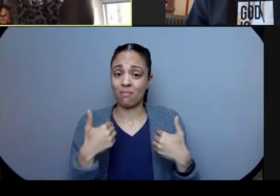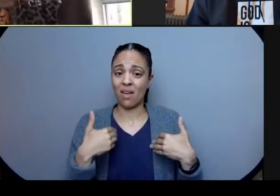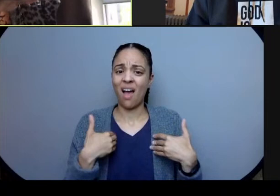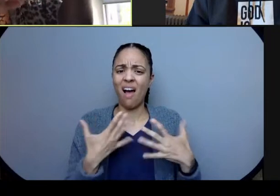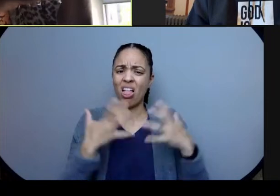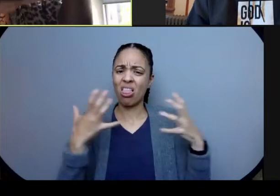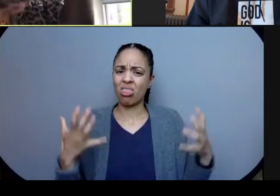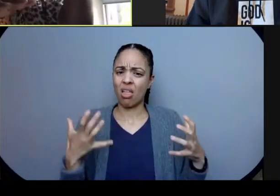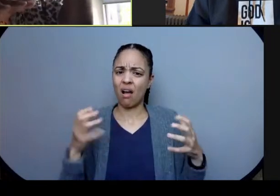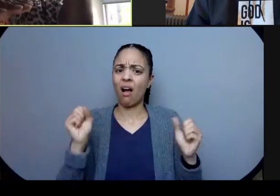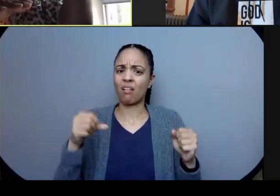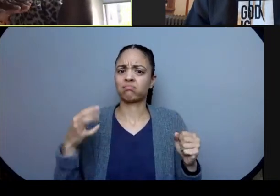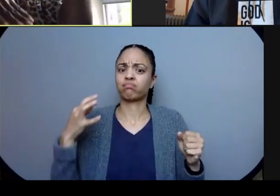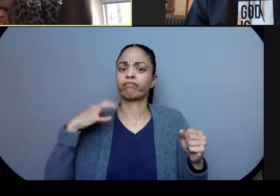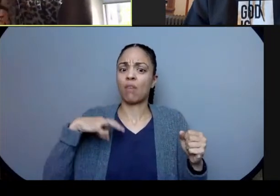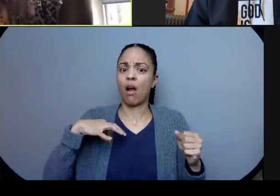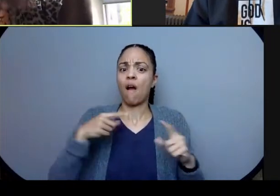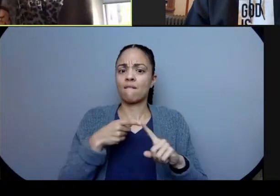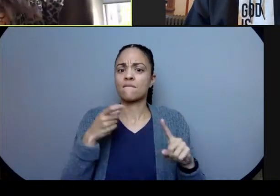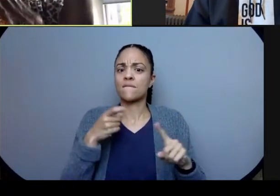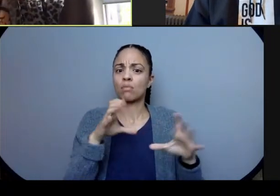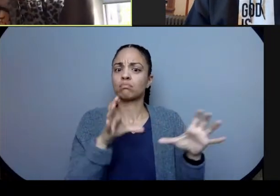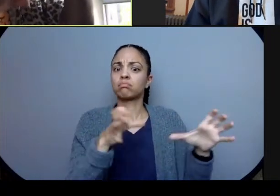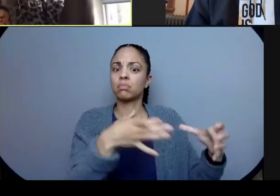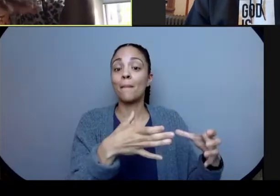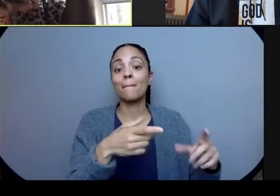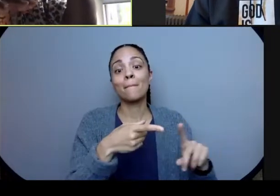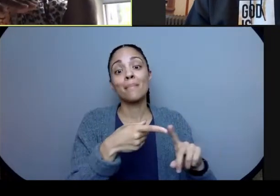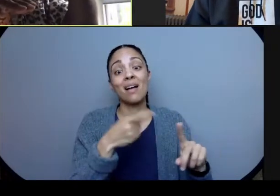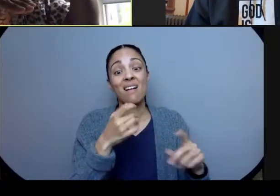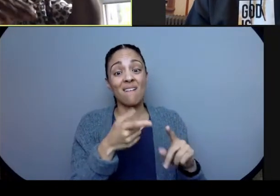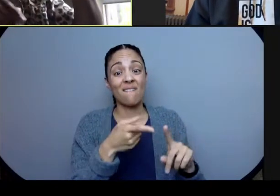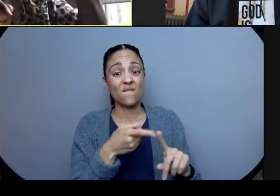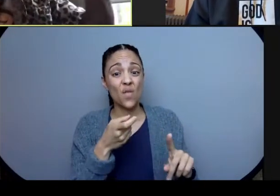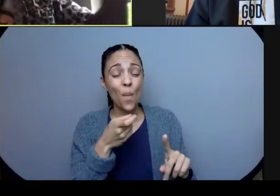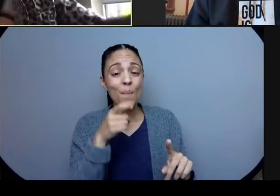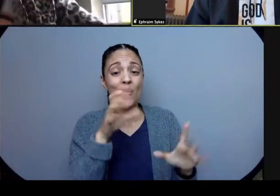class system, everybody was eating because